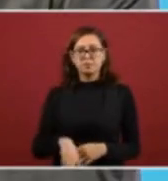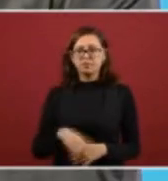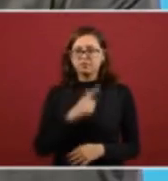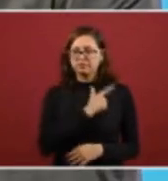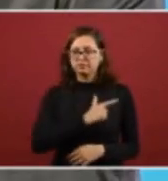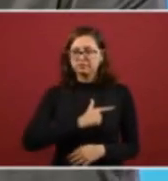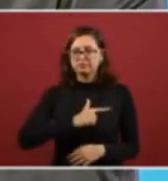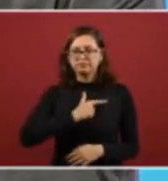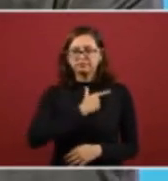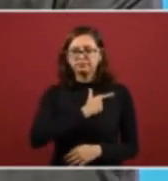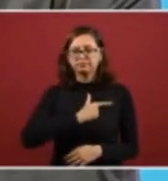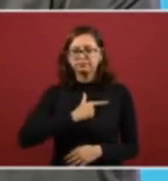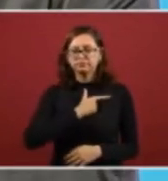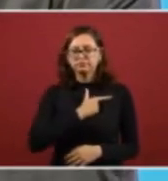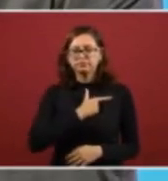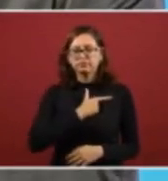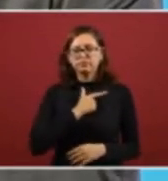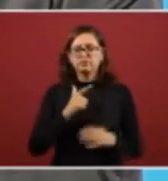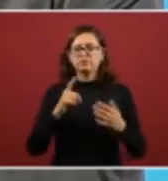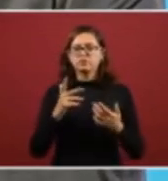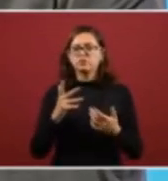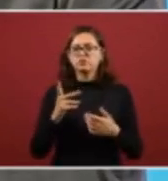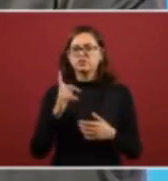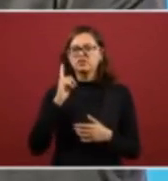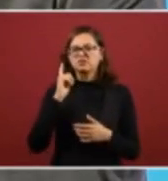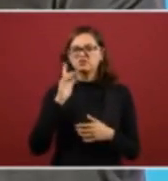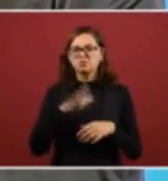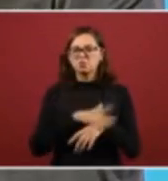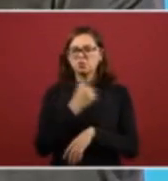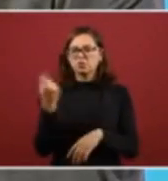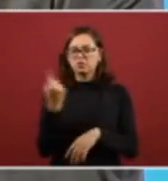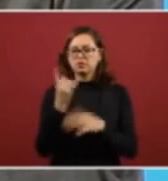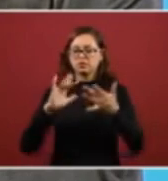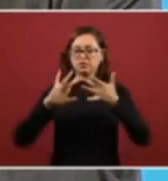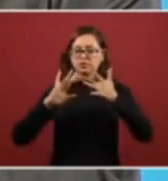liked it very much that in the webs,